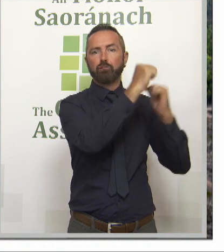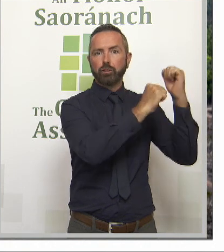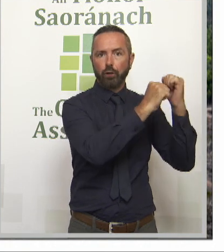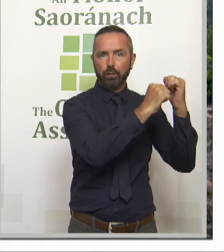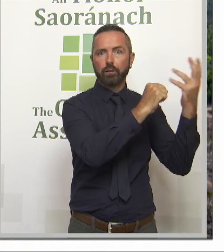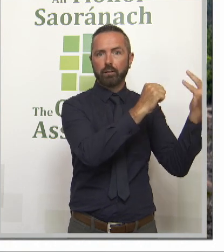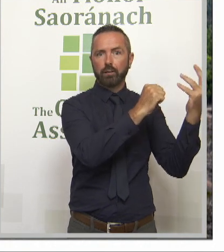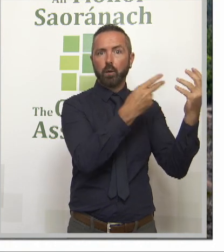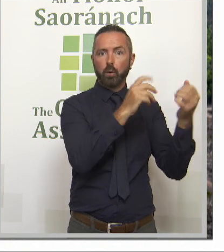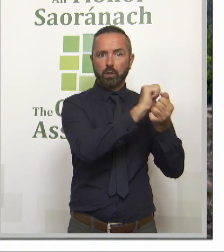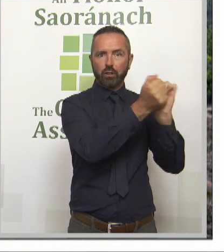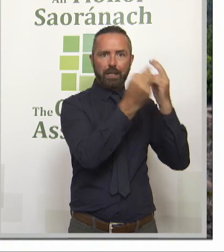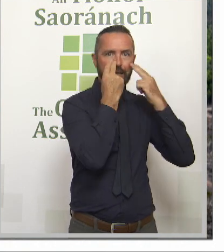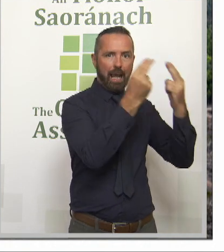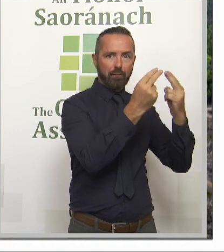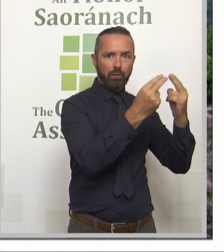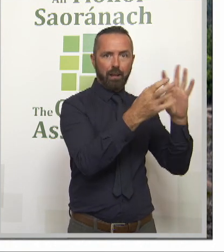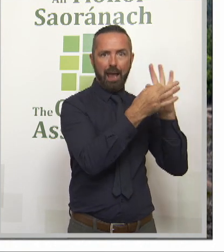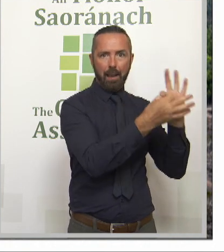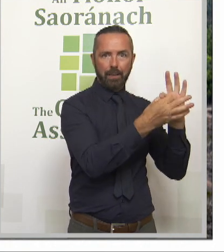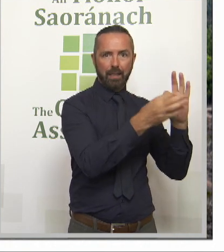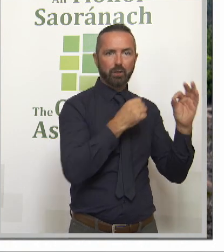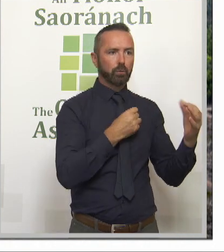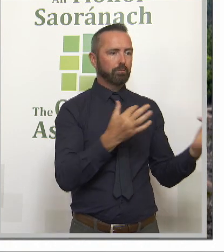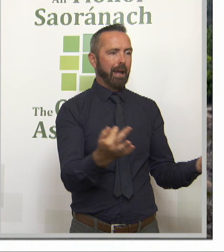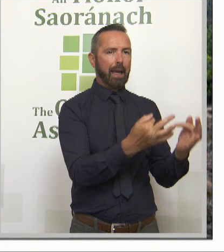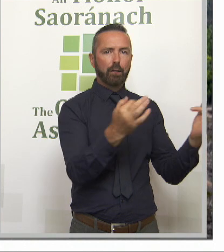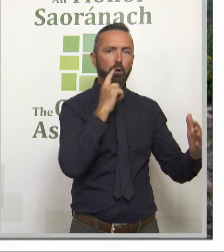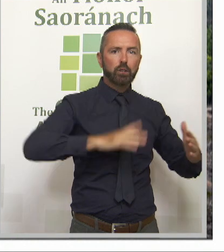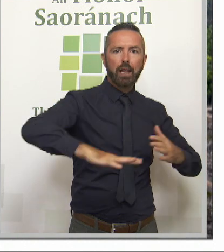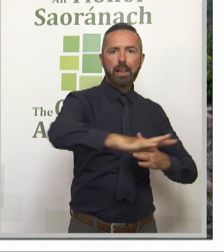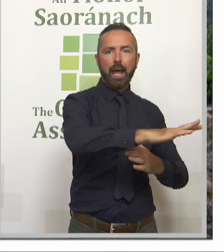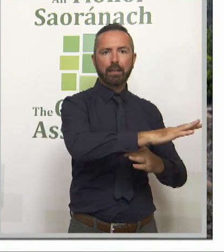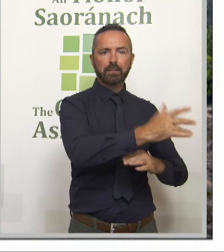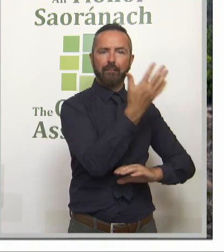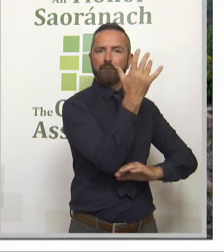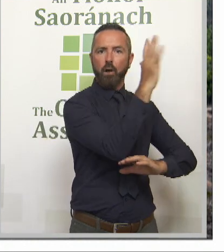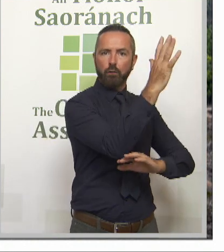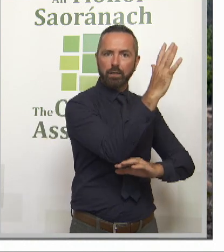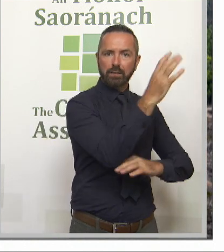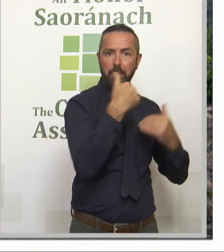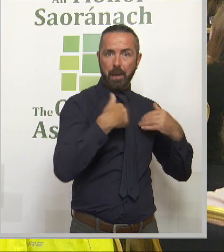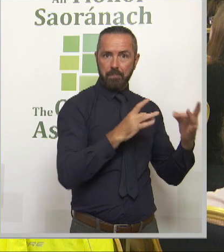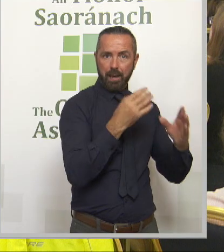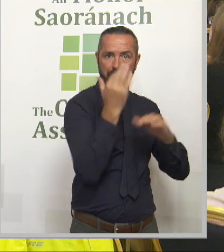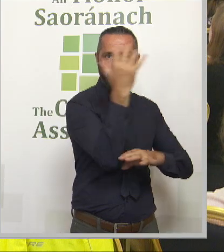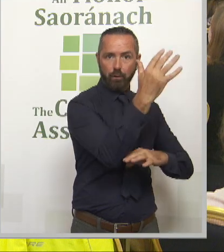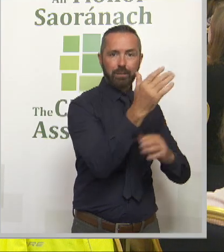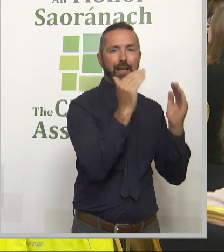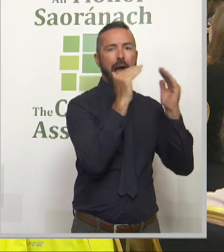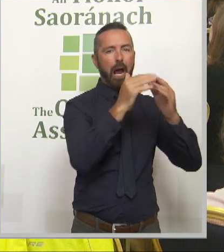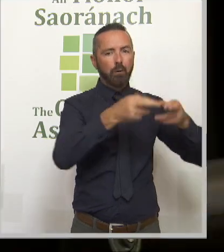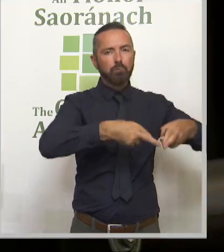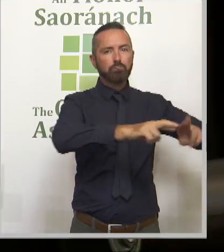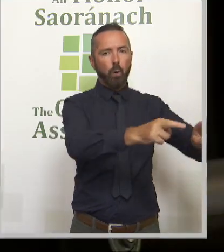converting natural habitats into agricultural land, cultivated forests, houses, roads,